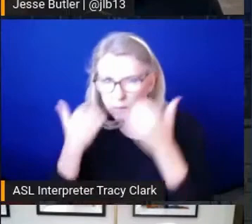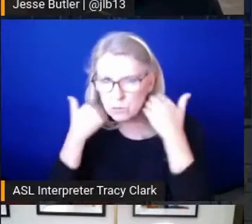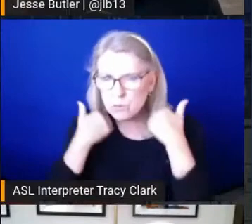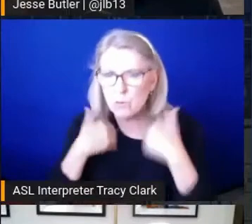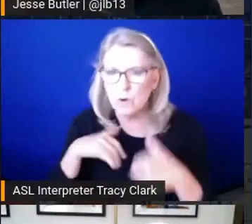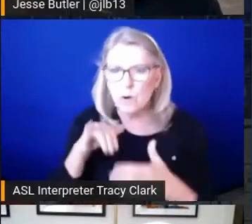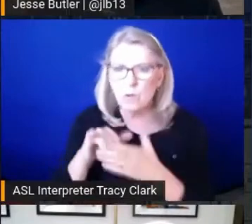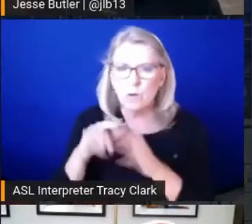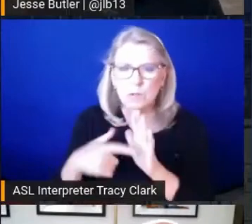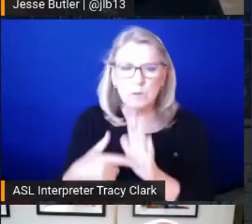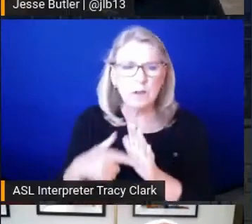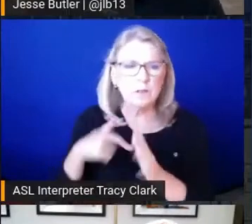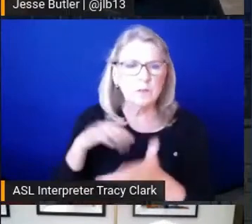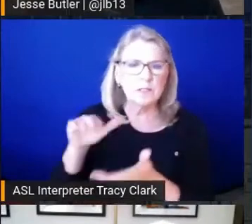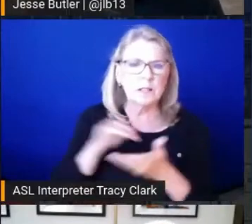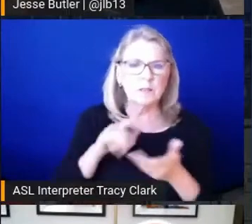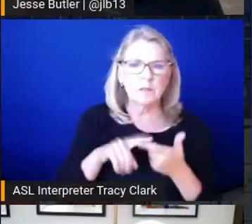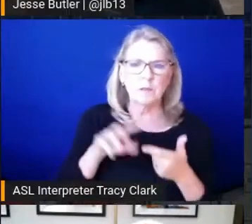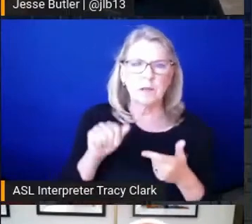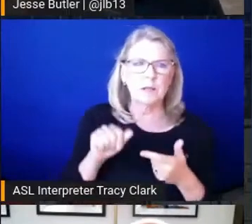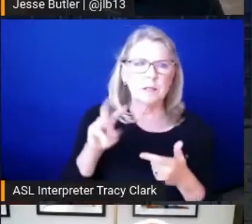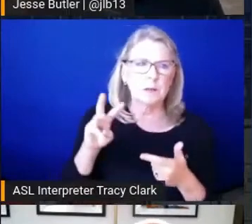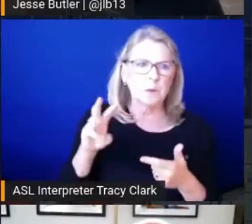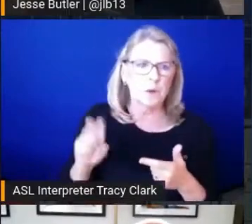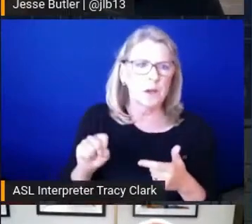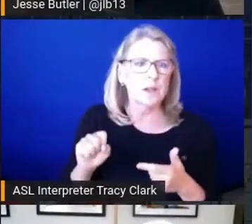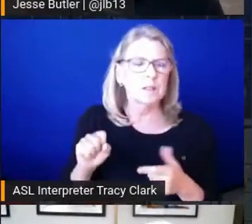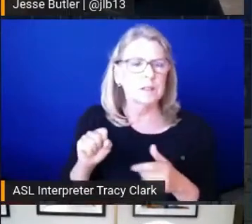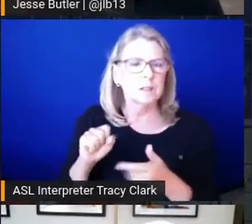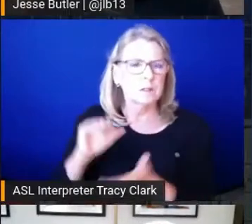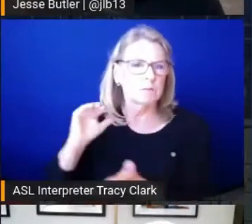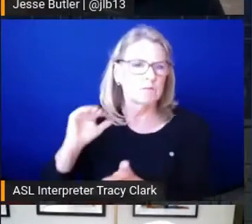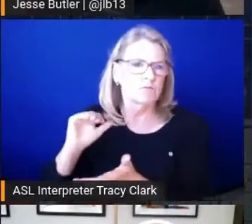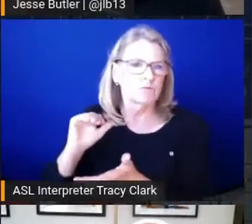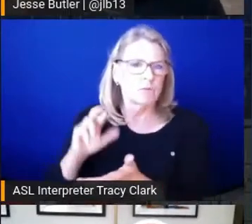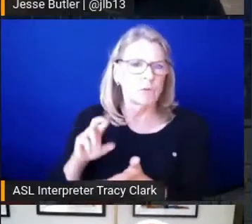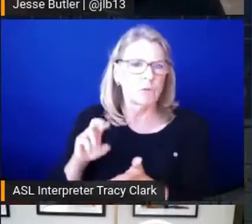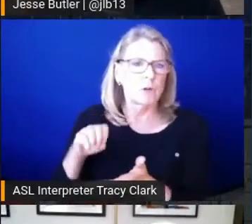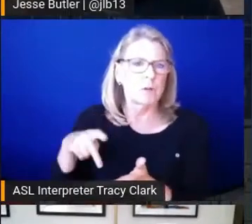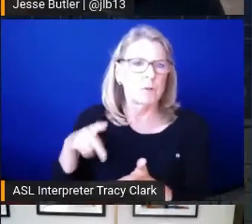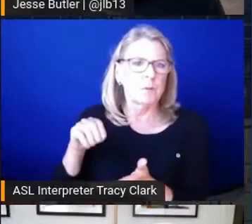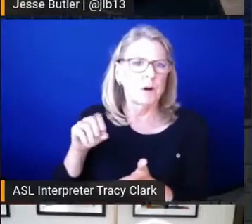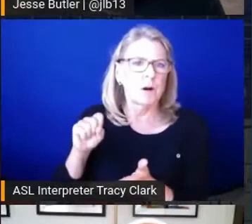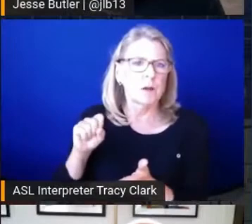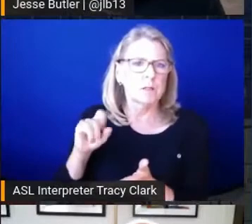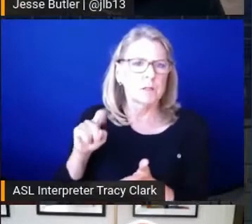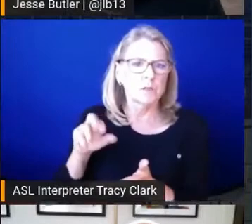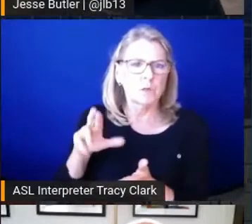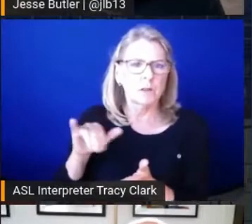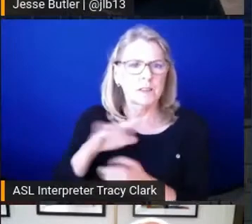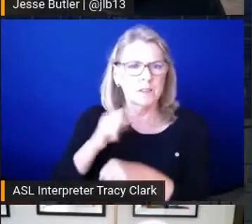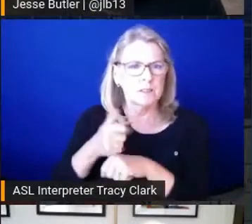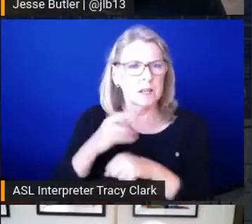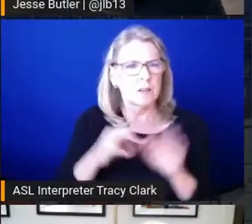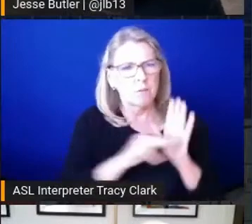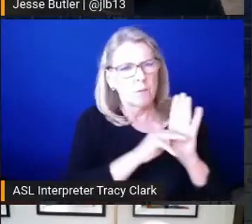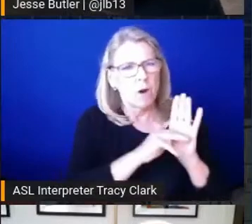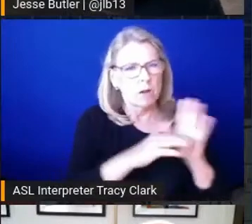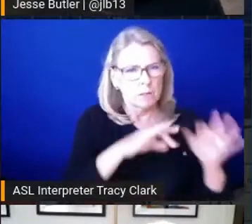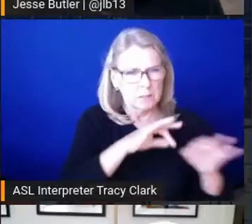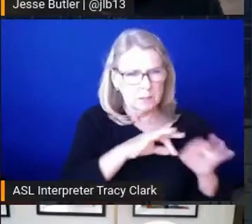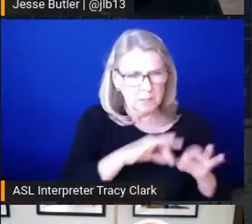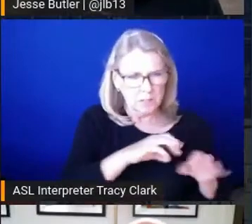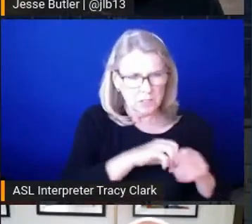AWS SDK Go repository. There's a set of model definitions within the models APIs directory in that source code